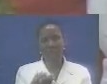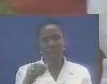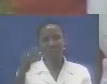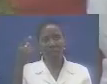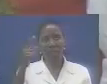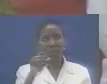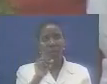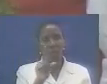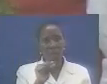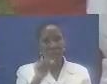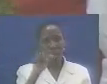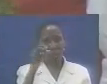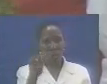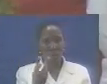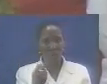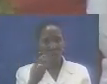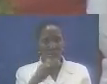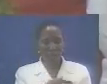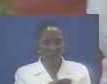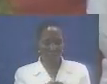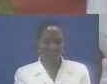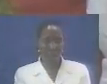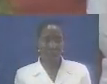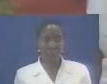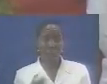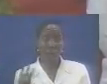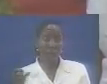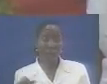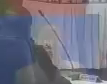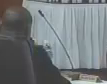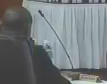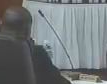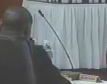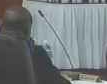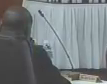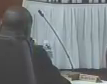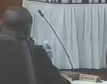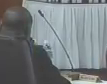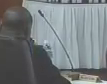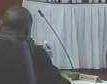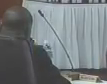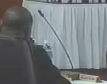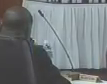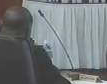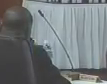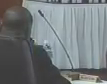2012 budget was severely hampered, to say the least. Added to that, current expenditure amounted